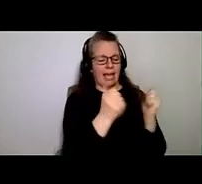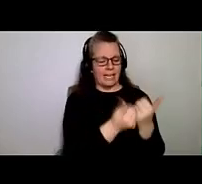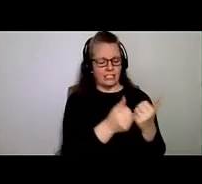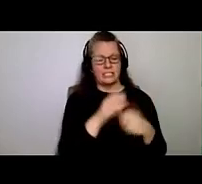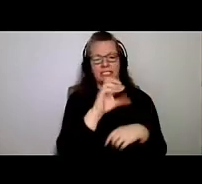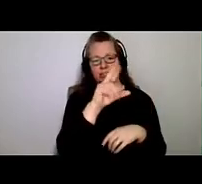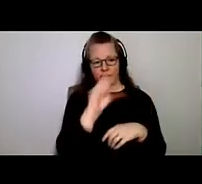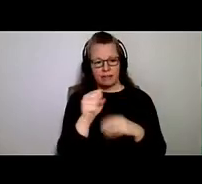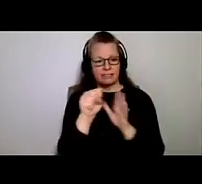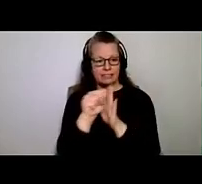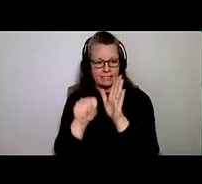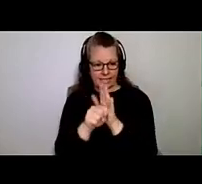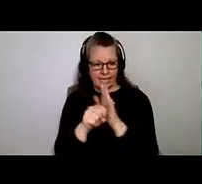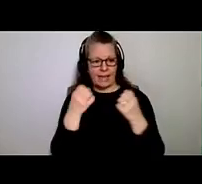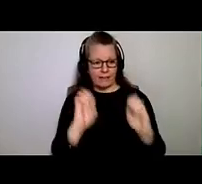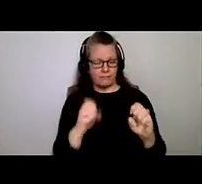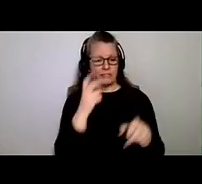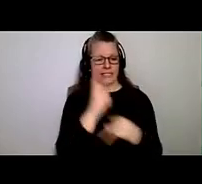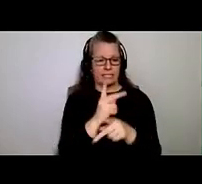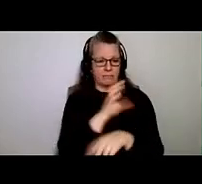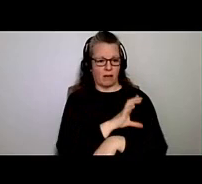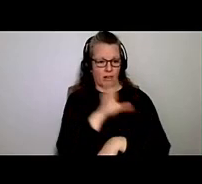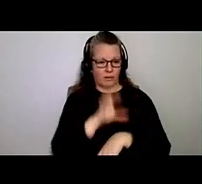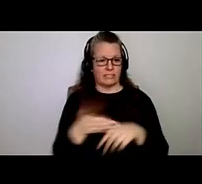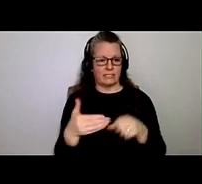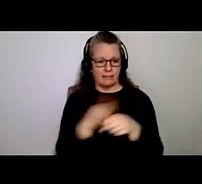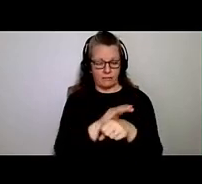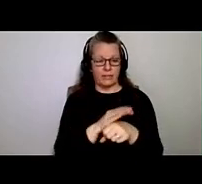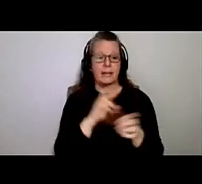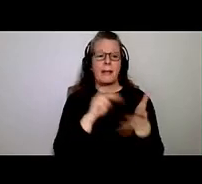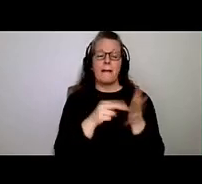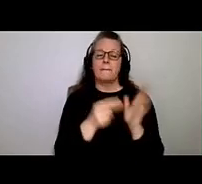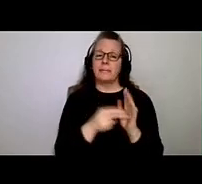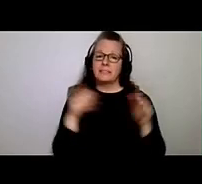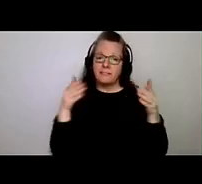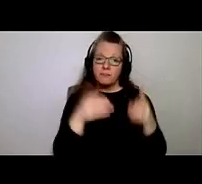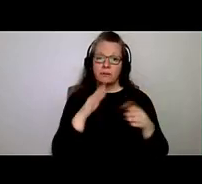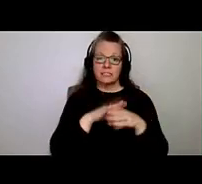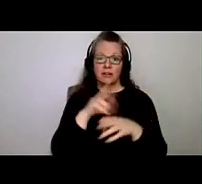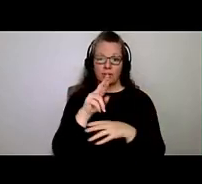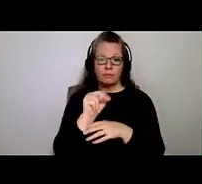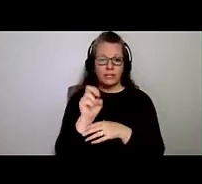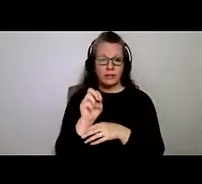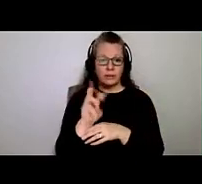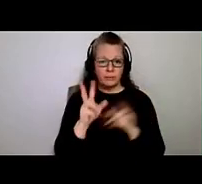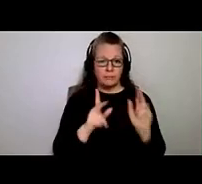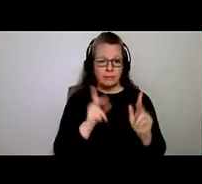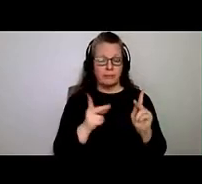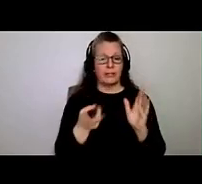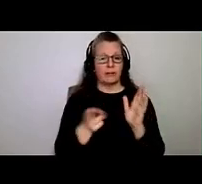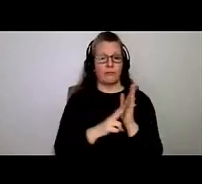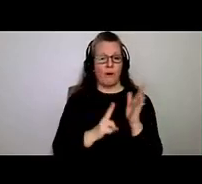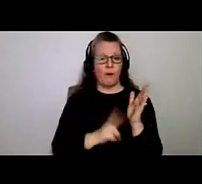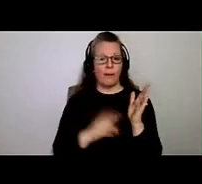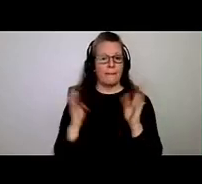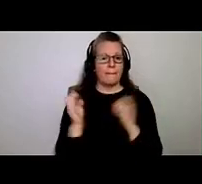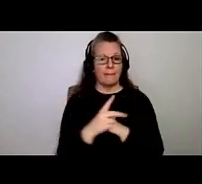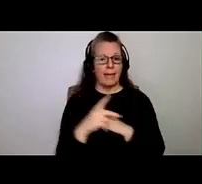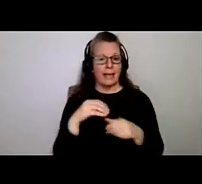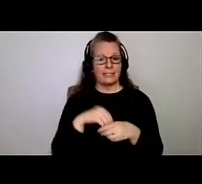Coloradans covered. And what that means is we are focused on renewing those folks and enrolling them back into Medicaid